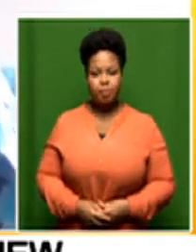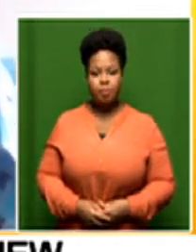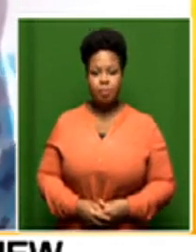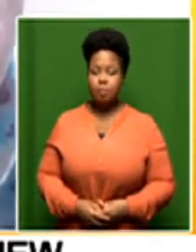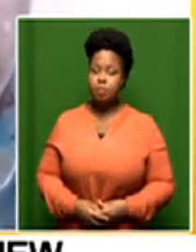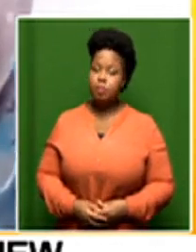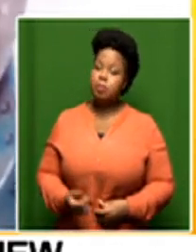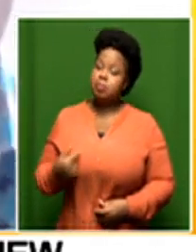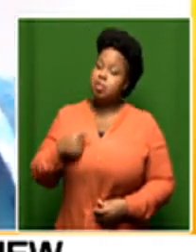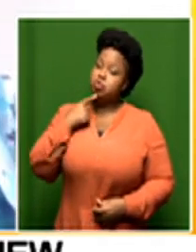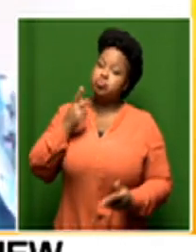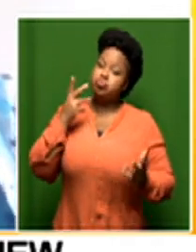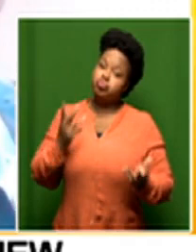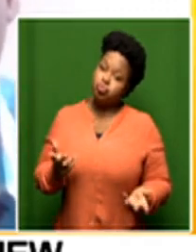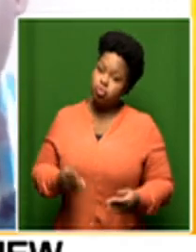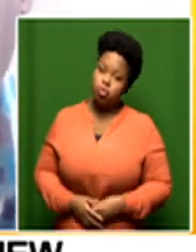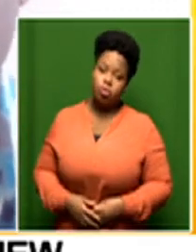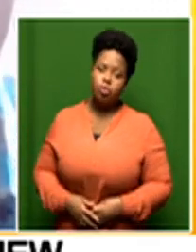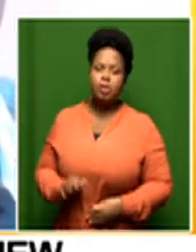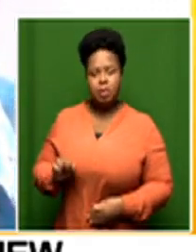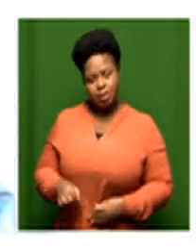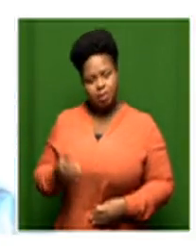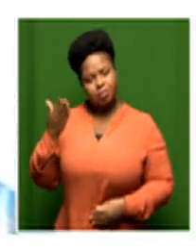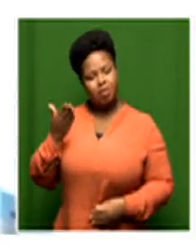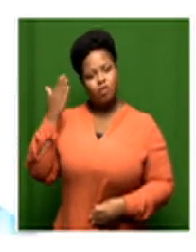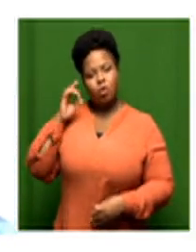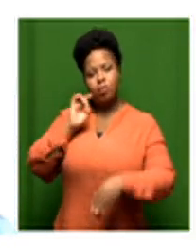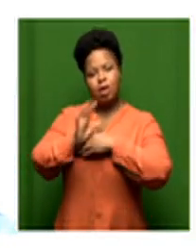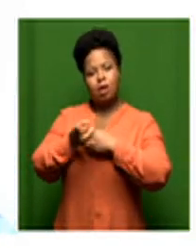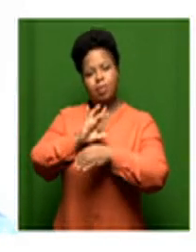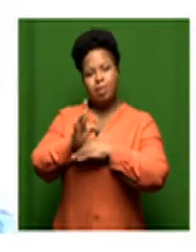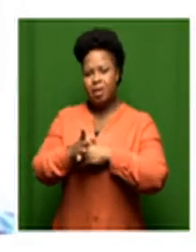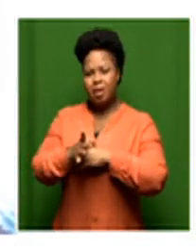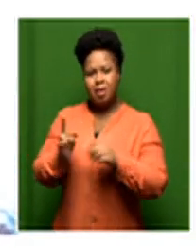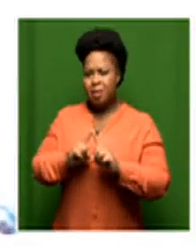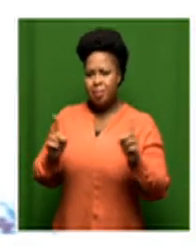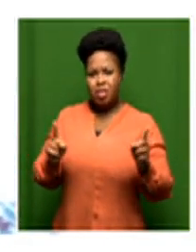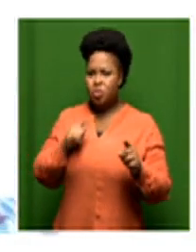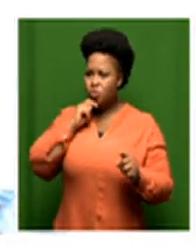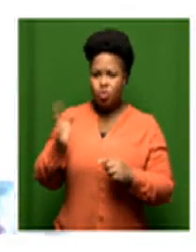That's the point, is that there was public consultation, but it was not extensive.